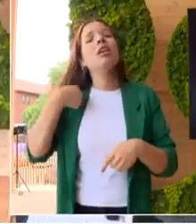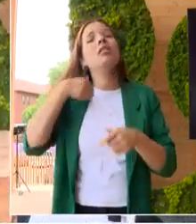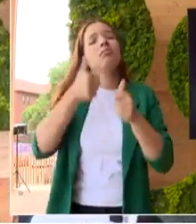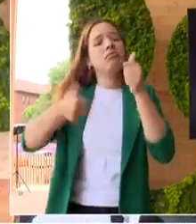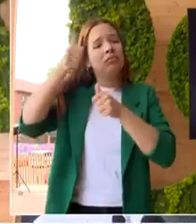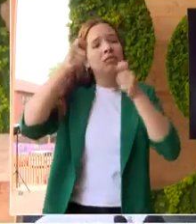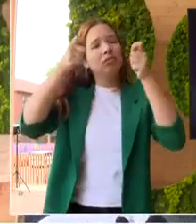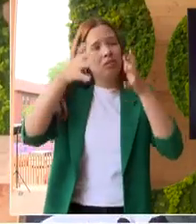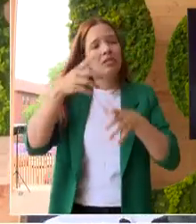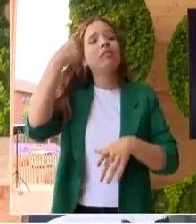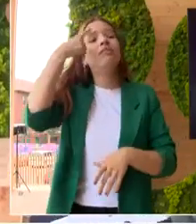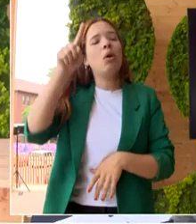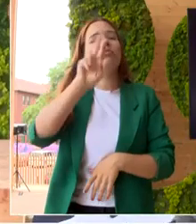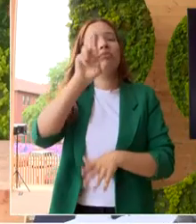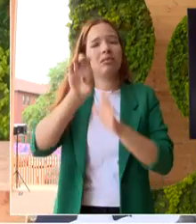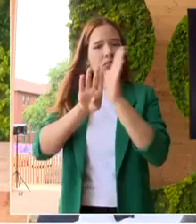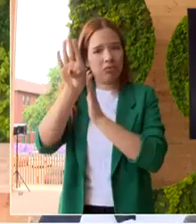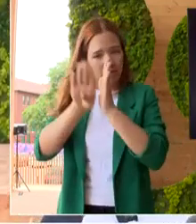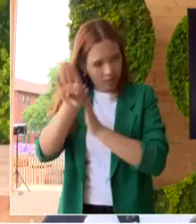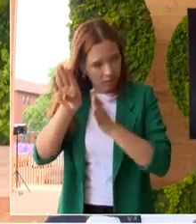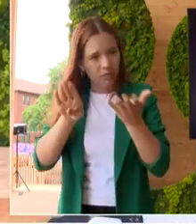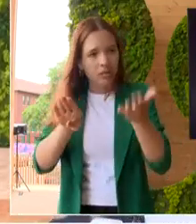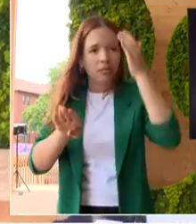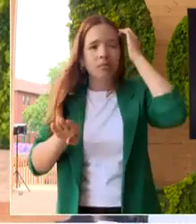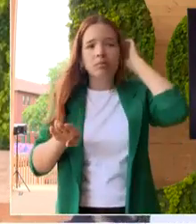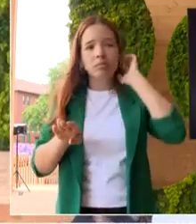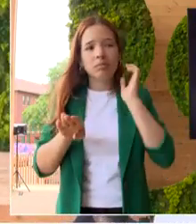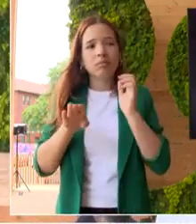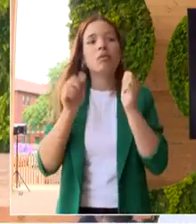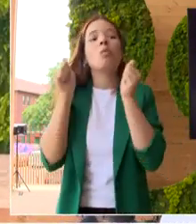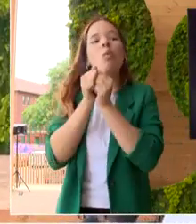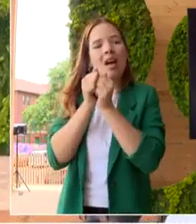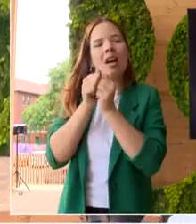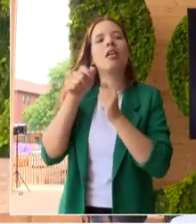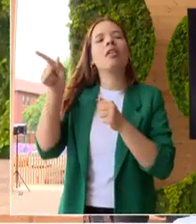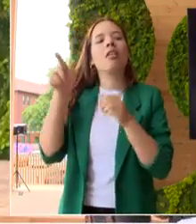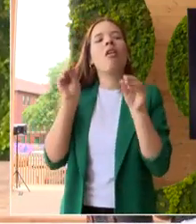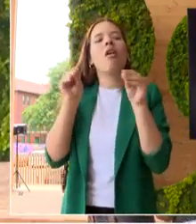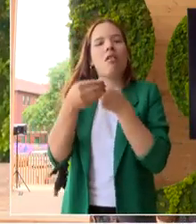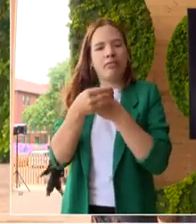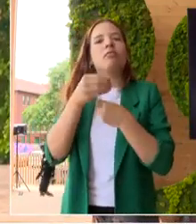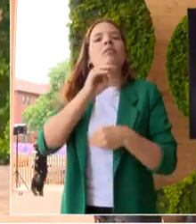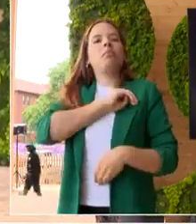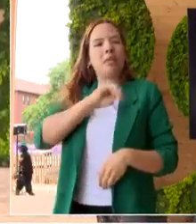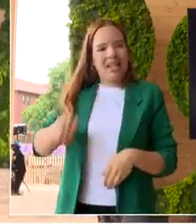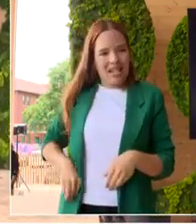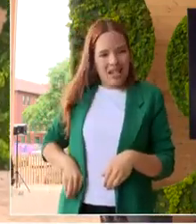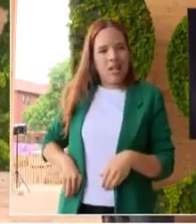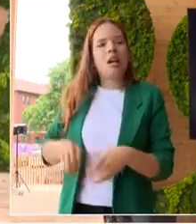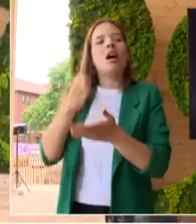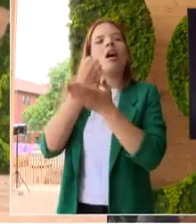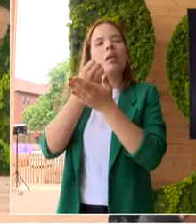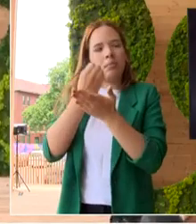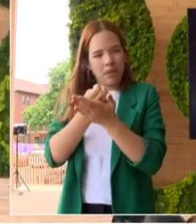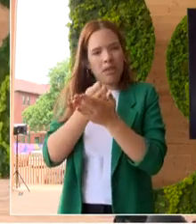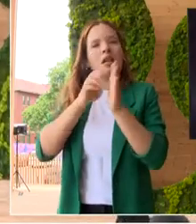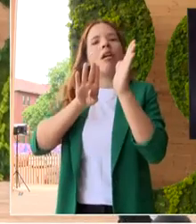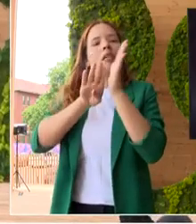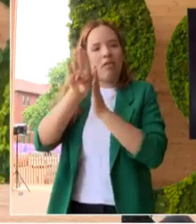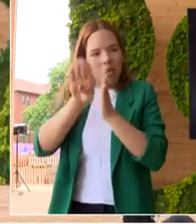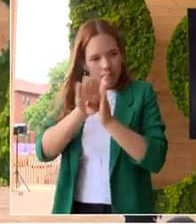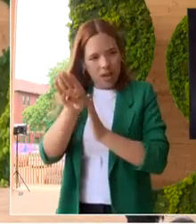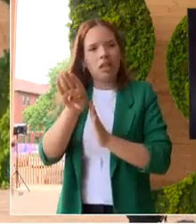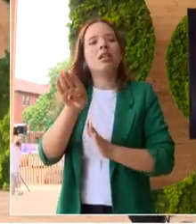redevelopment of St. Elizabeth's East within the Office of the Deputy Mayor for Planning and Economic Development, led by our Interim Deputy